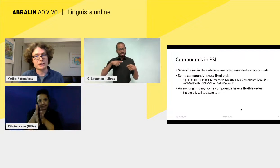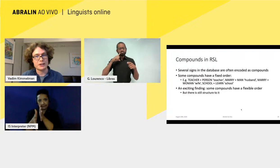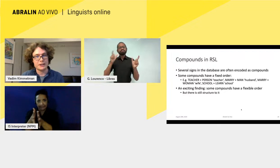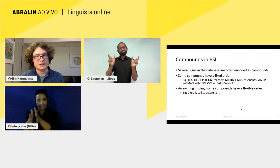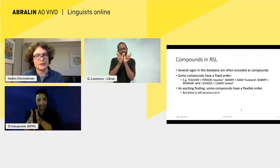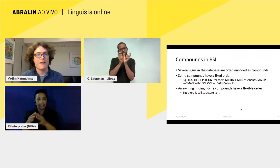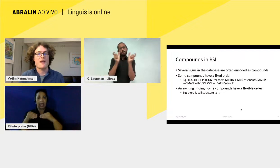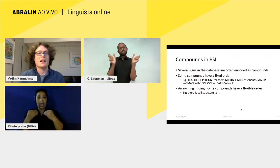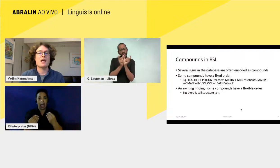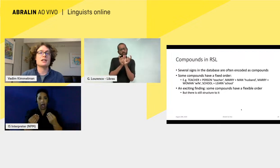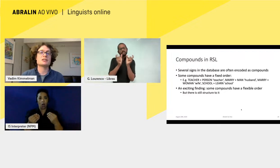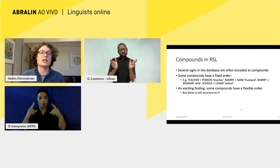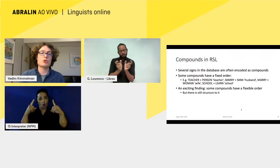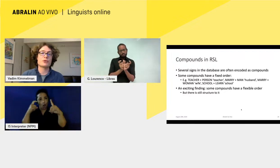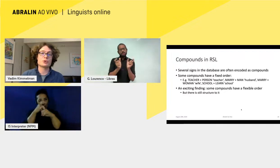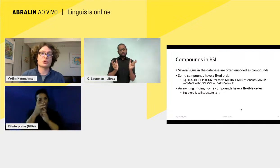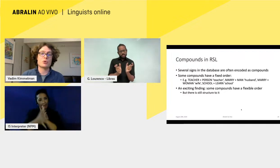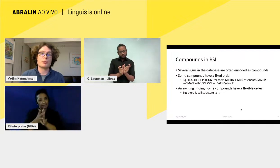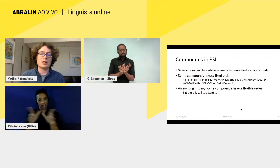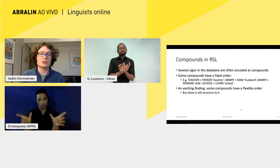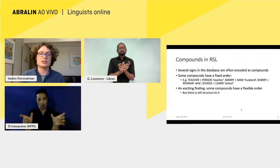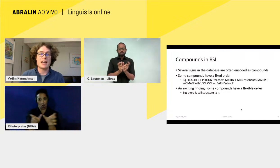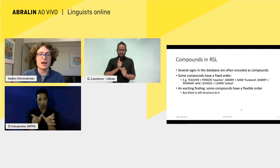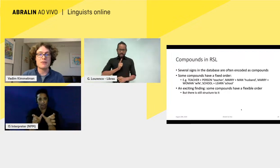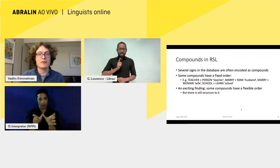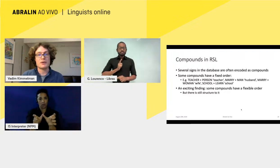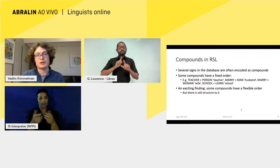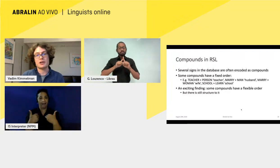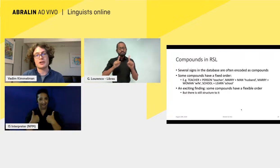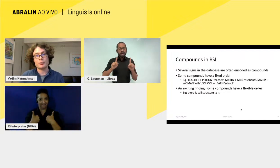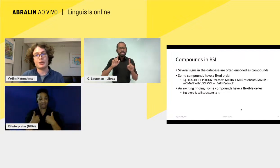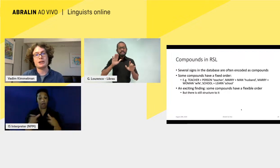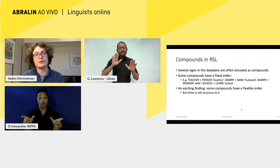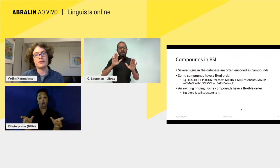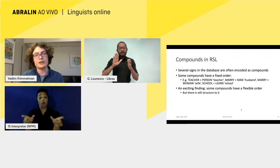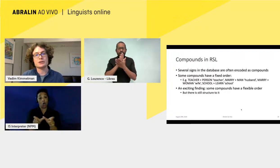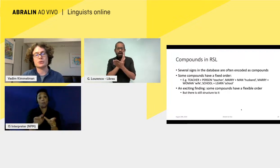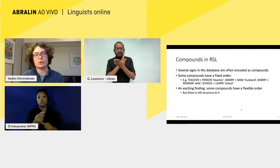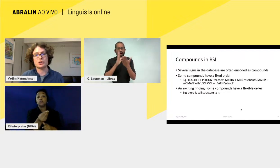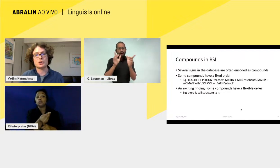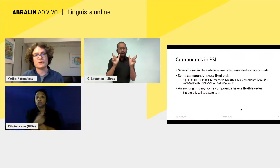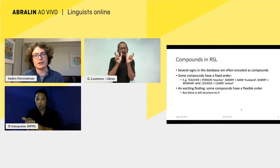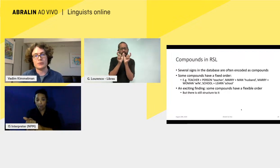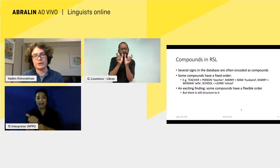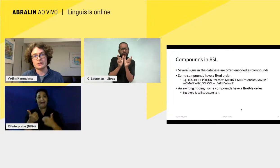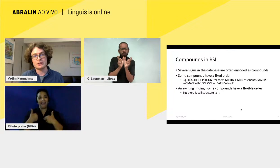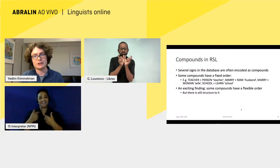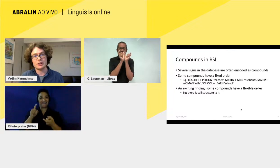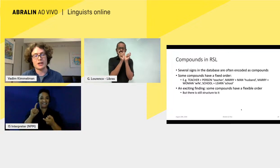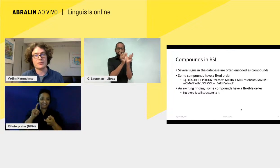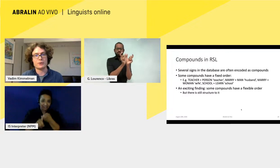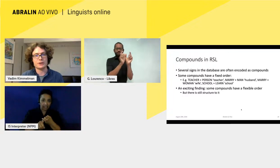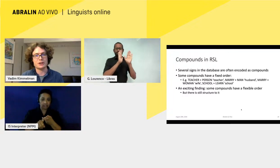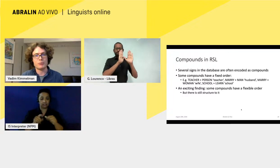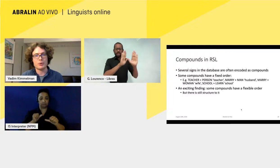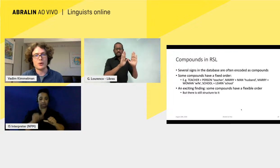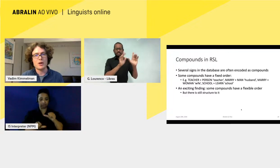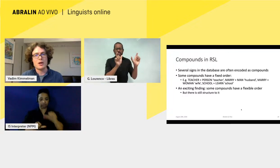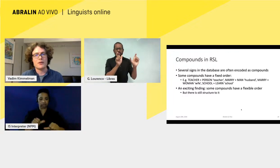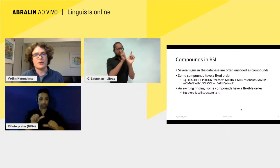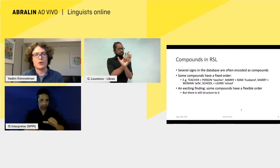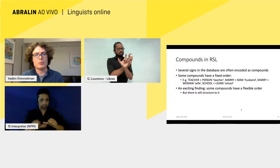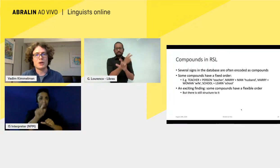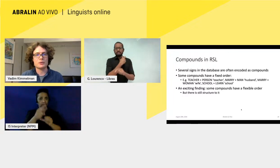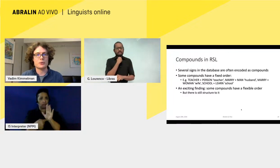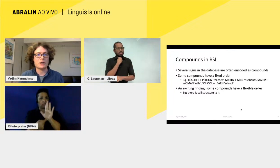by complex signs. And some of those compounds have a completely fixed order of elements. Like, for